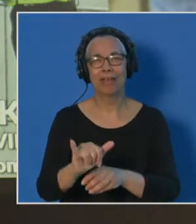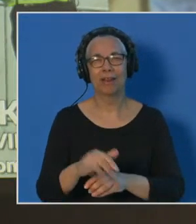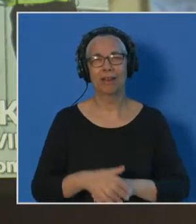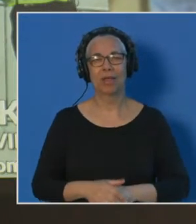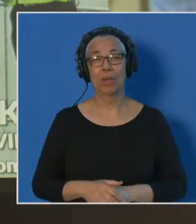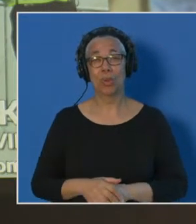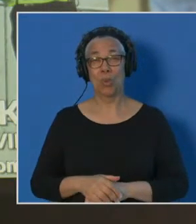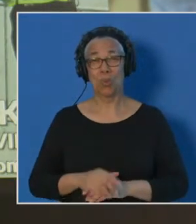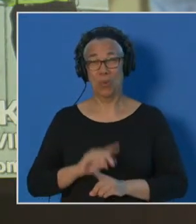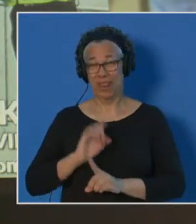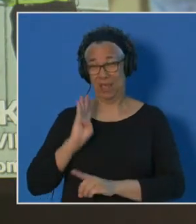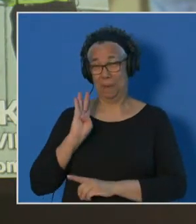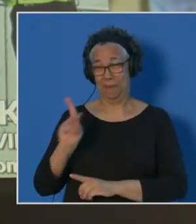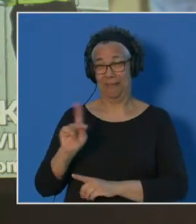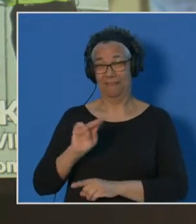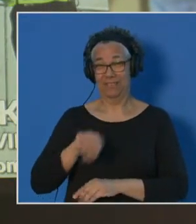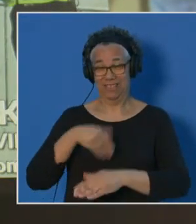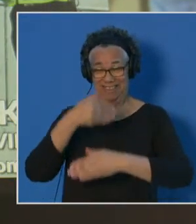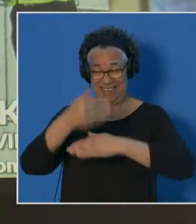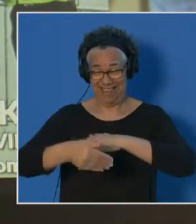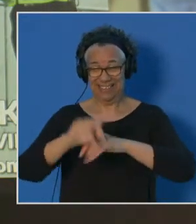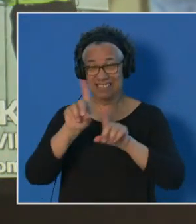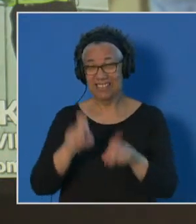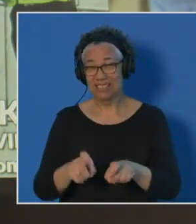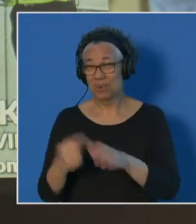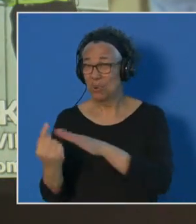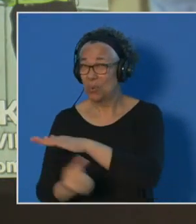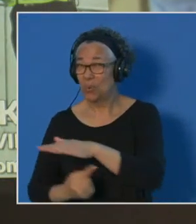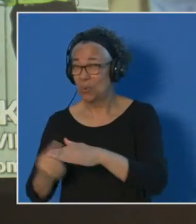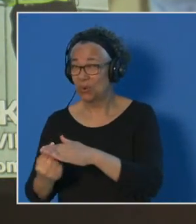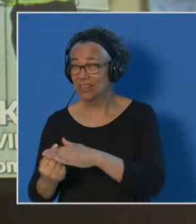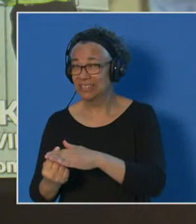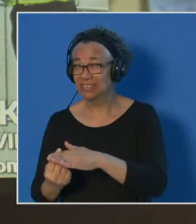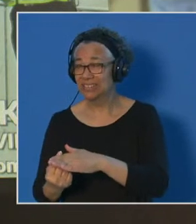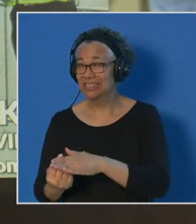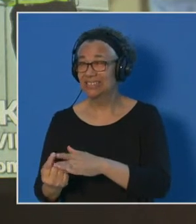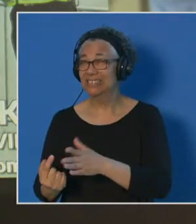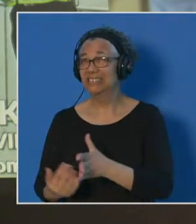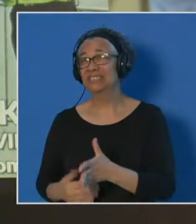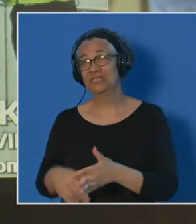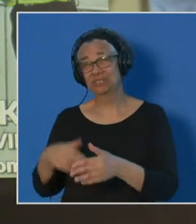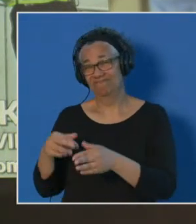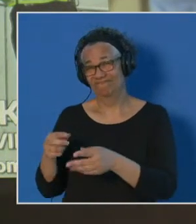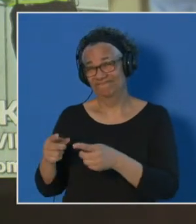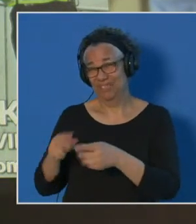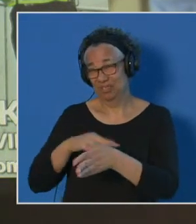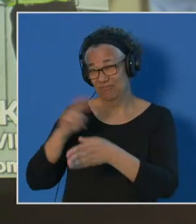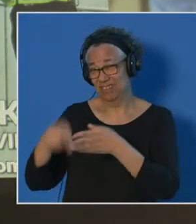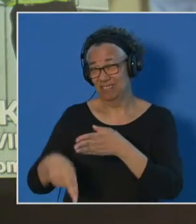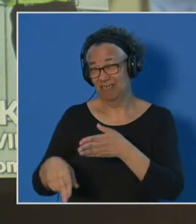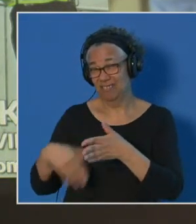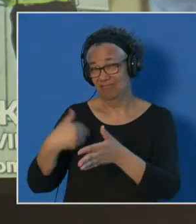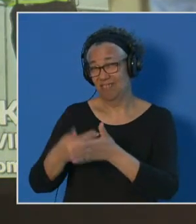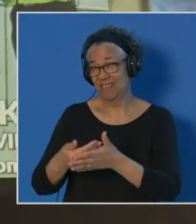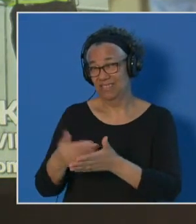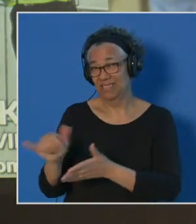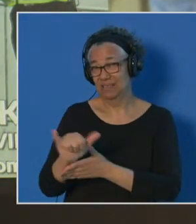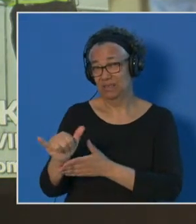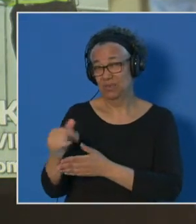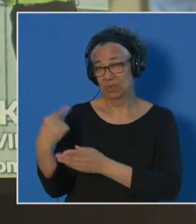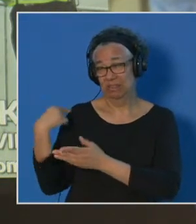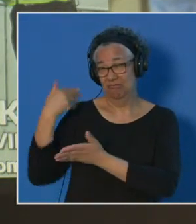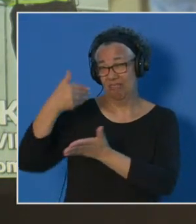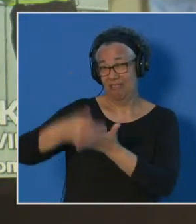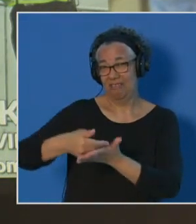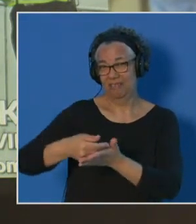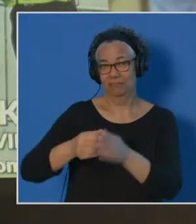back for their next test, will they have to be quarantined until they get the test result back like they are when they initially come to the island? Yes, they will. The good